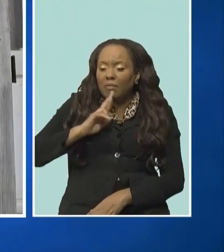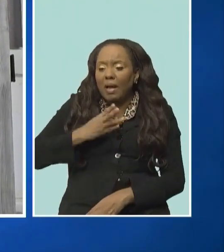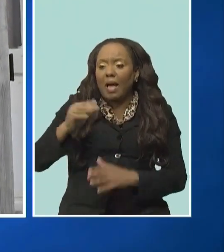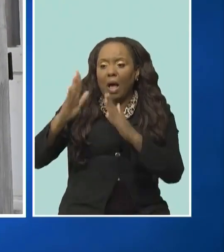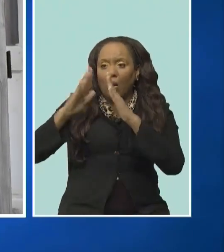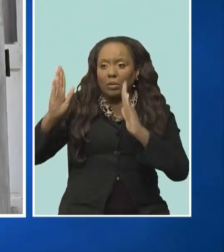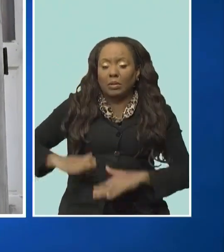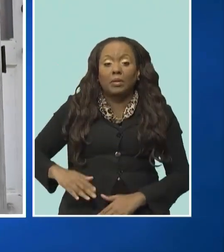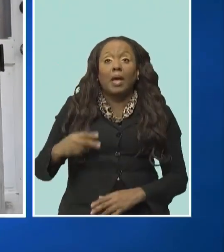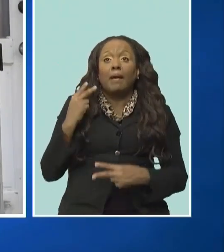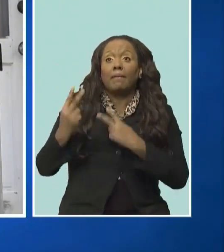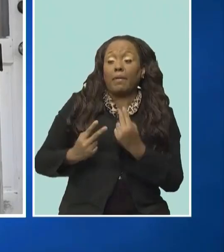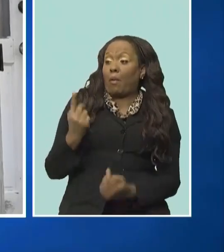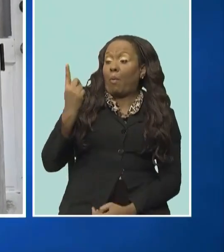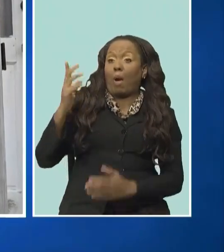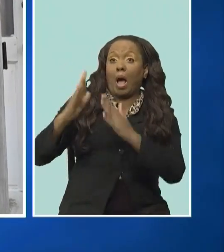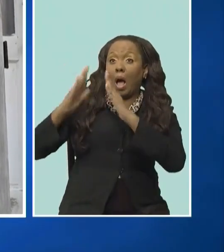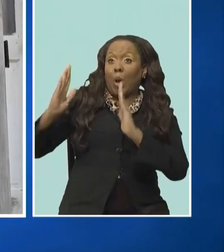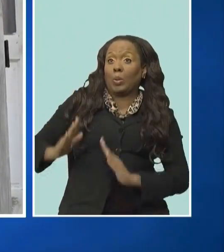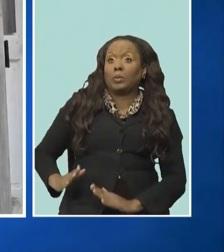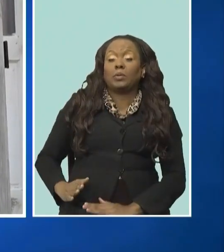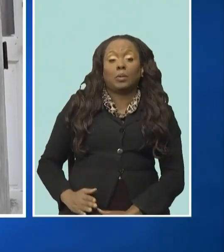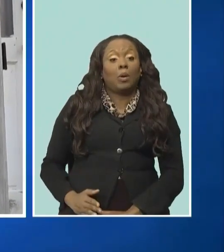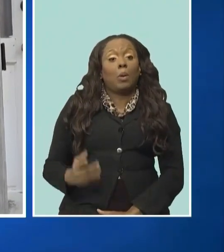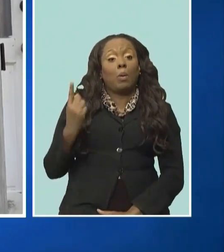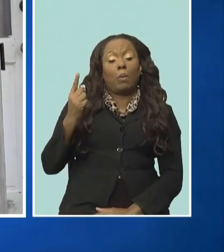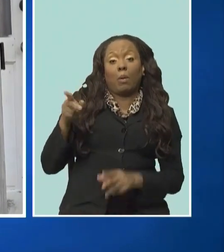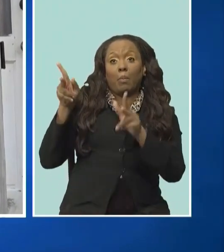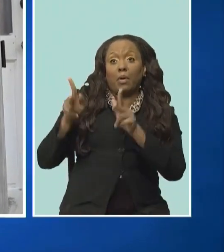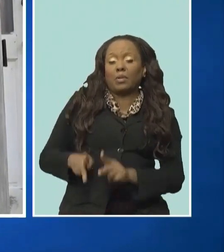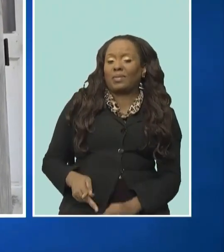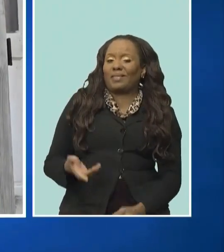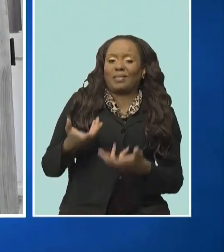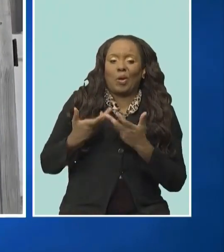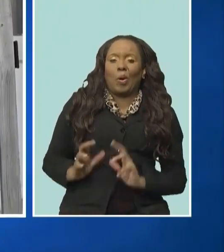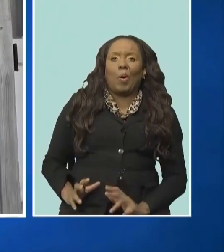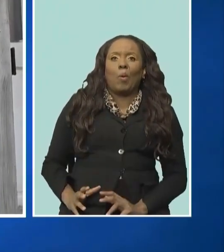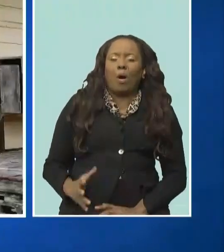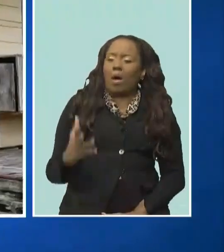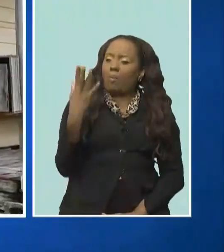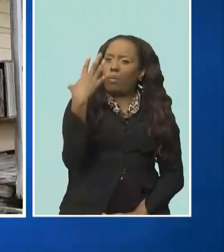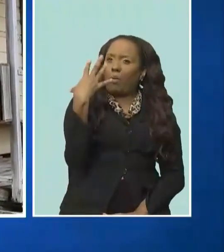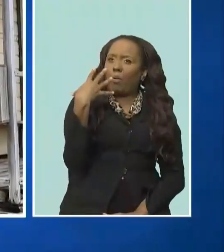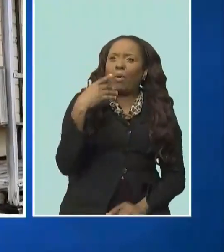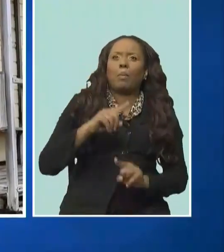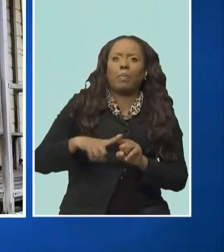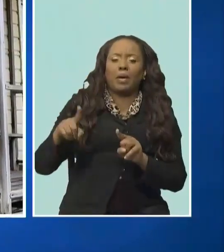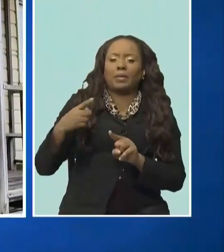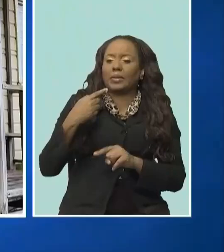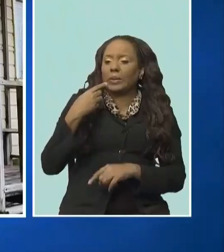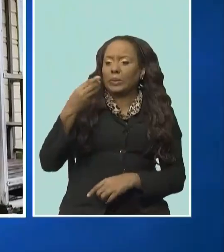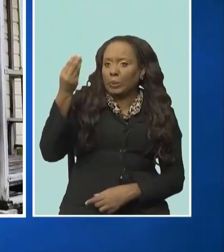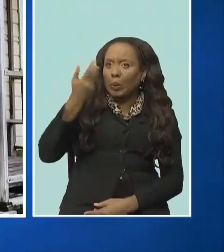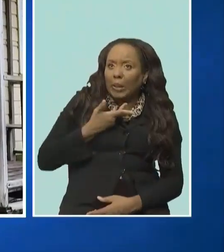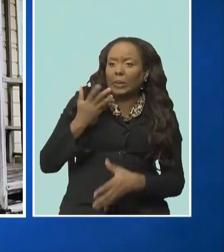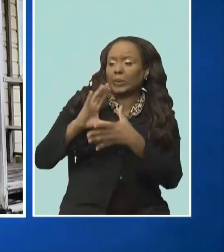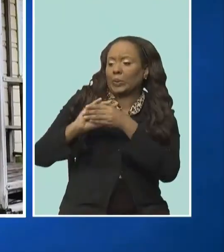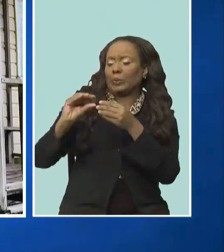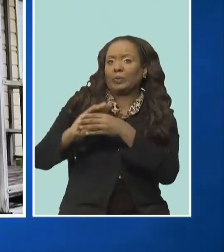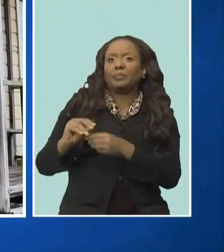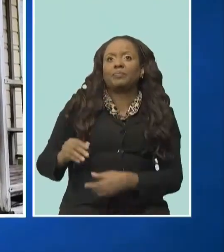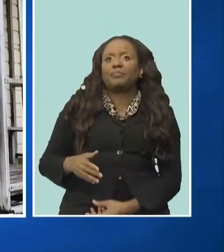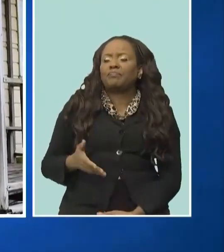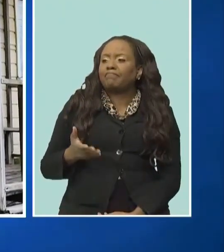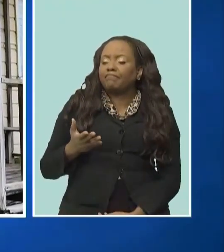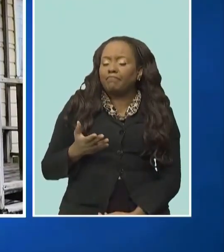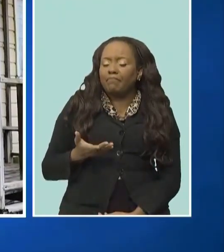Winston Ben, whose neighbor, although preferring not to be on camera, recounted what happened. The whole roof left over, and I look out, I